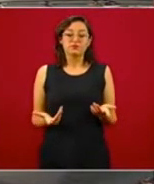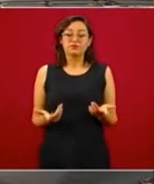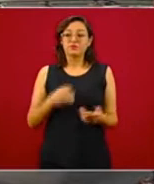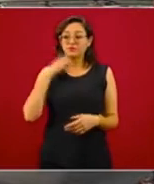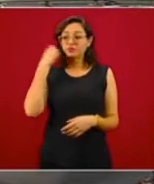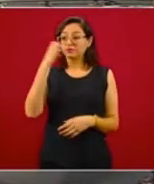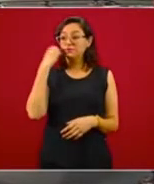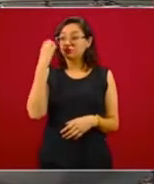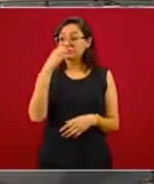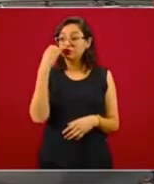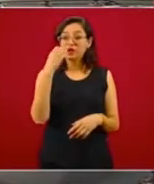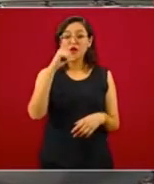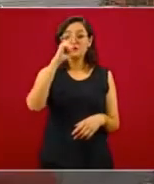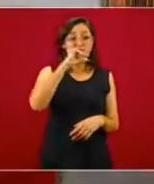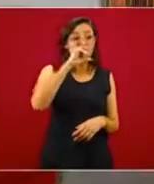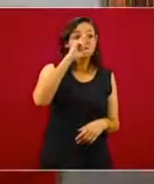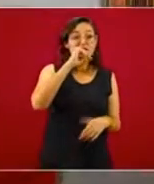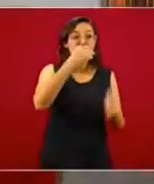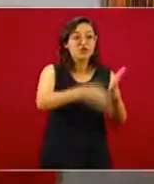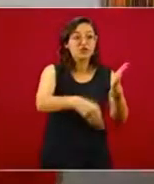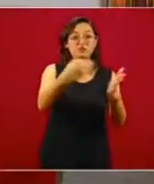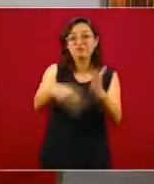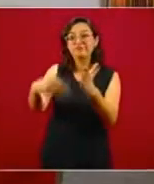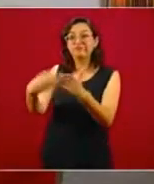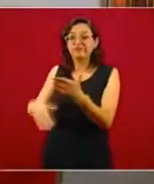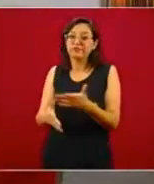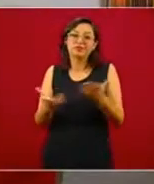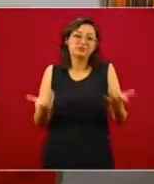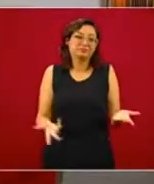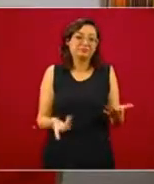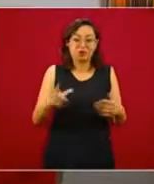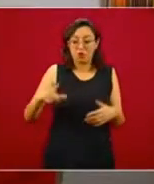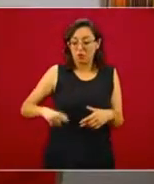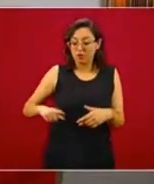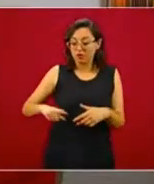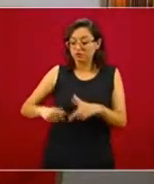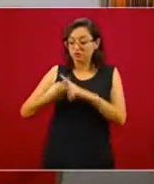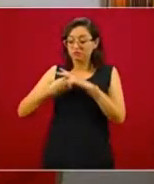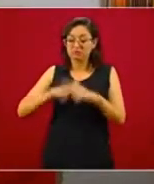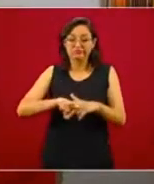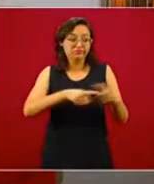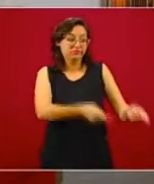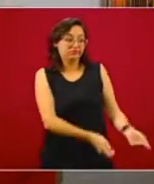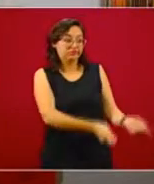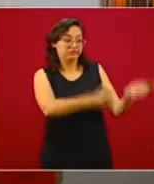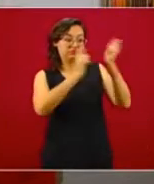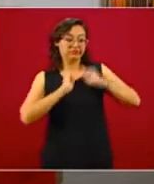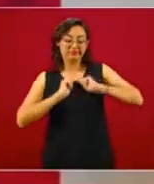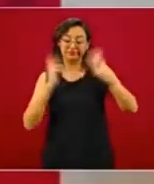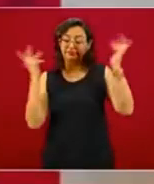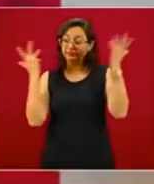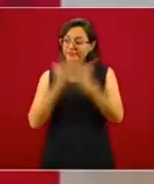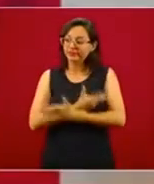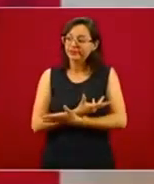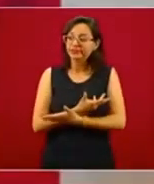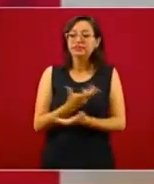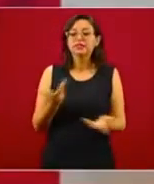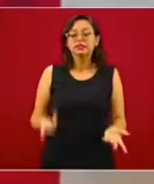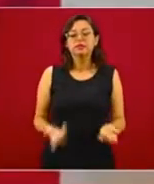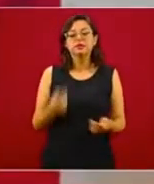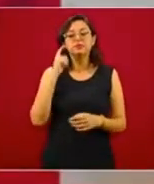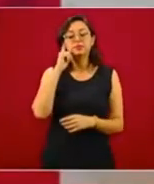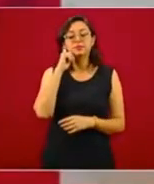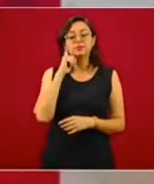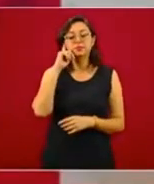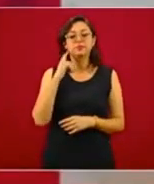we inherited that status in public schools, and our president